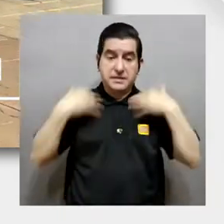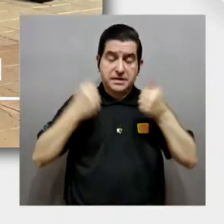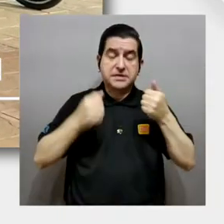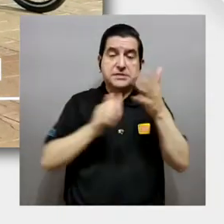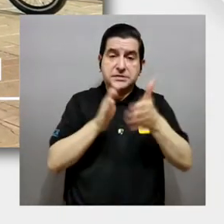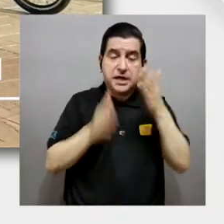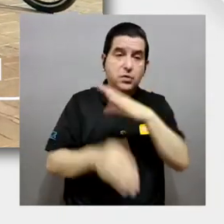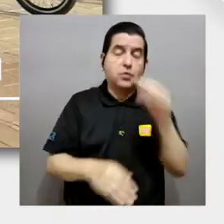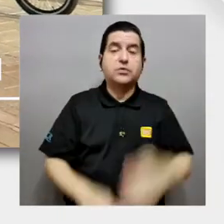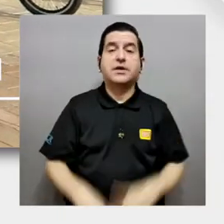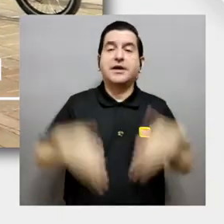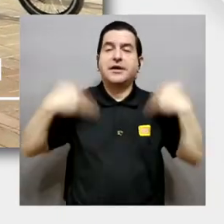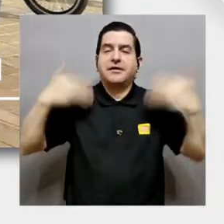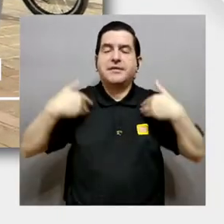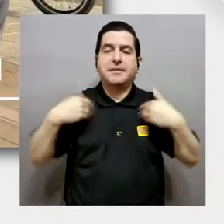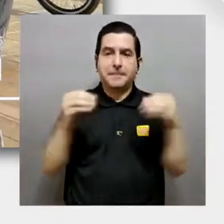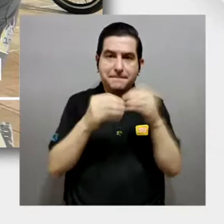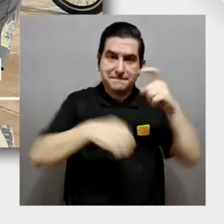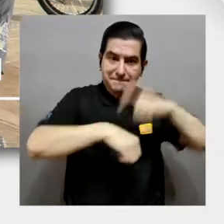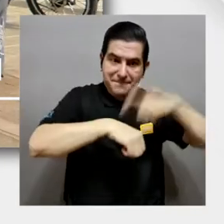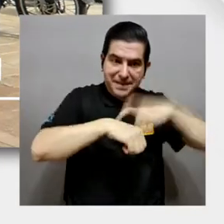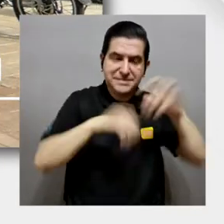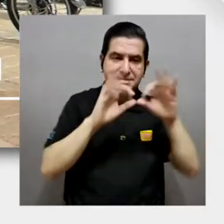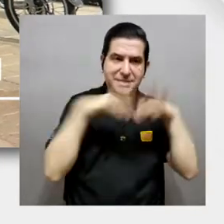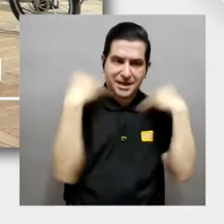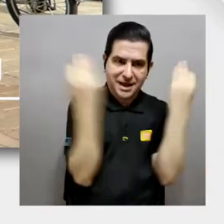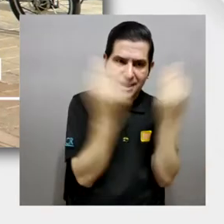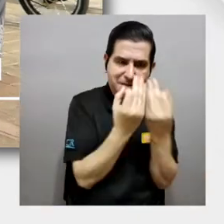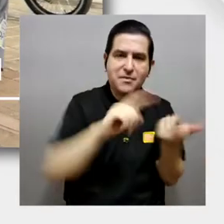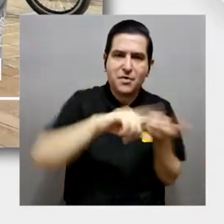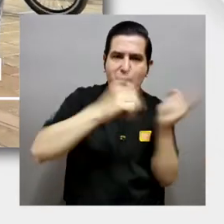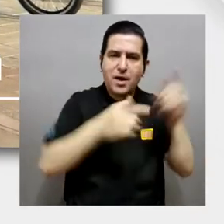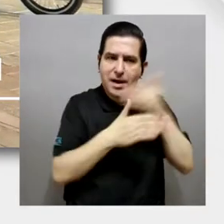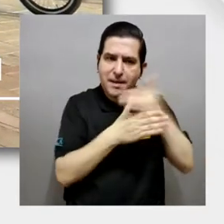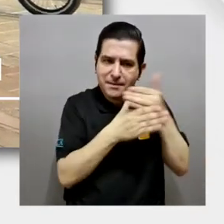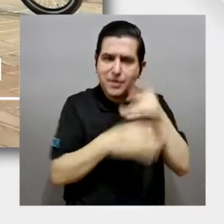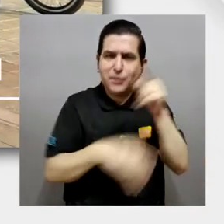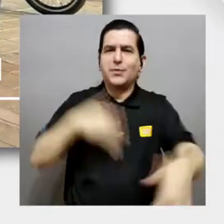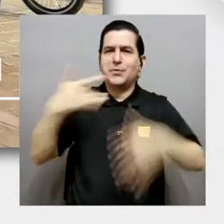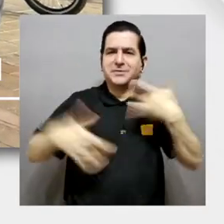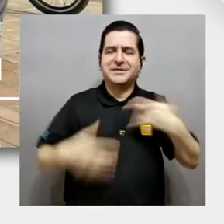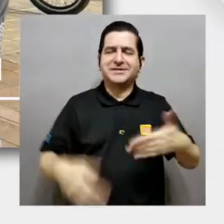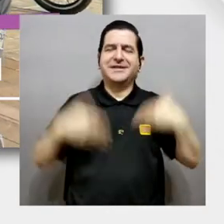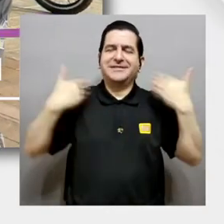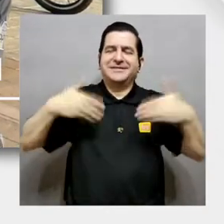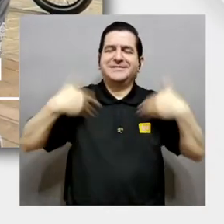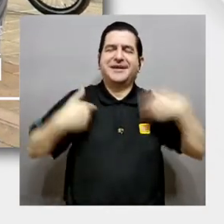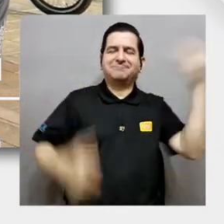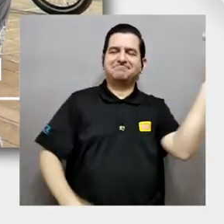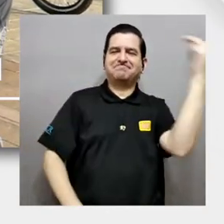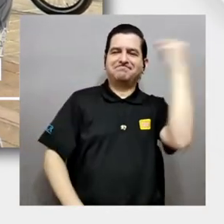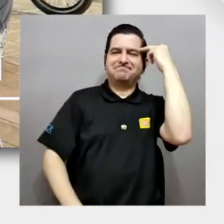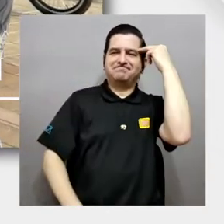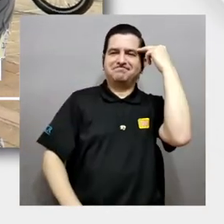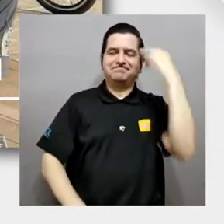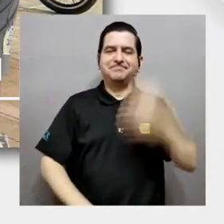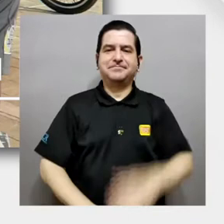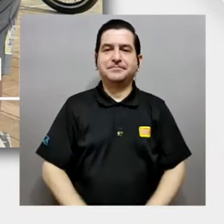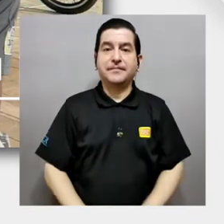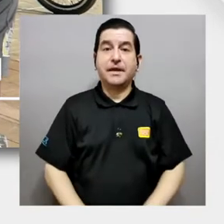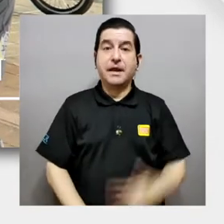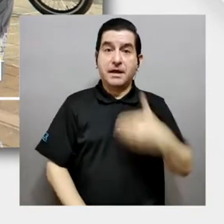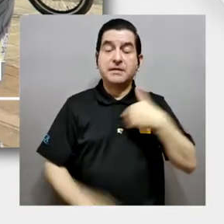food, spend more time outdoors with family and friends. So you, with that, you